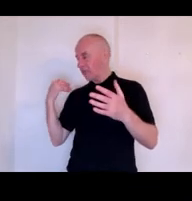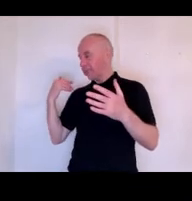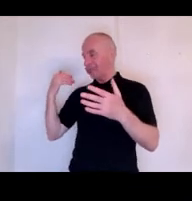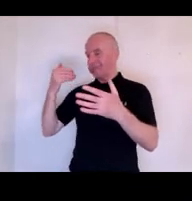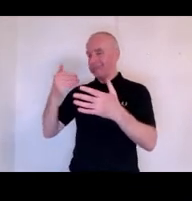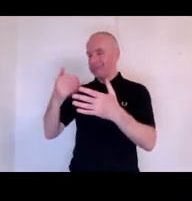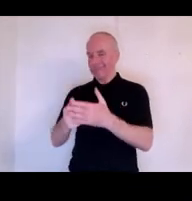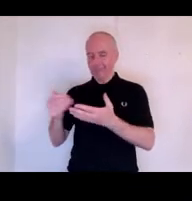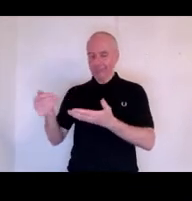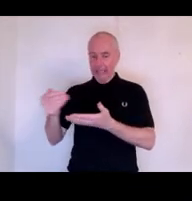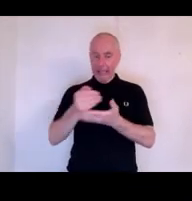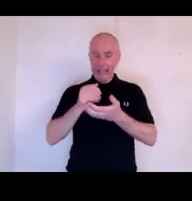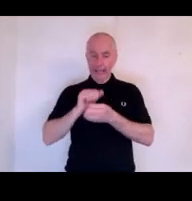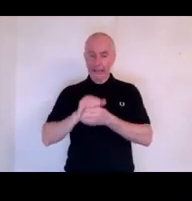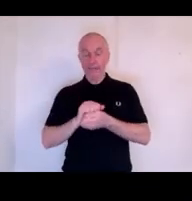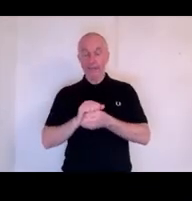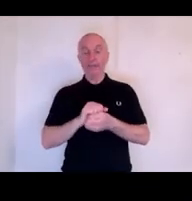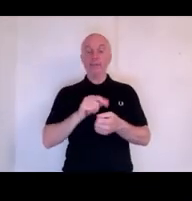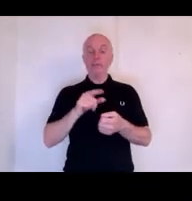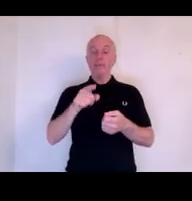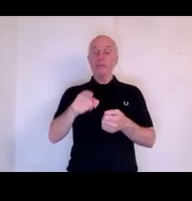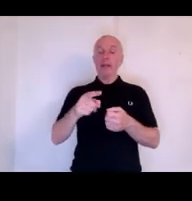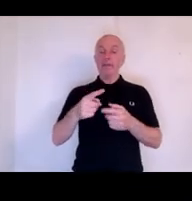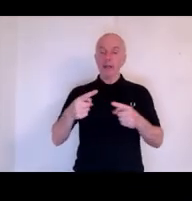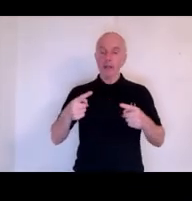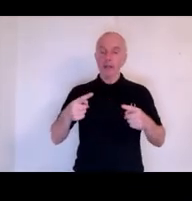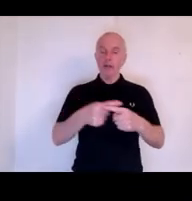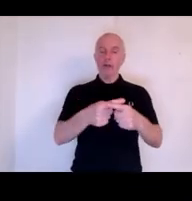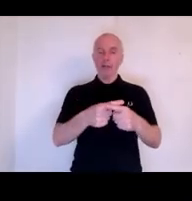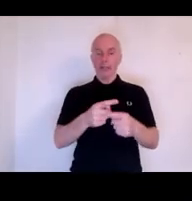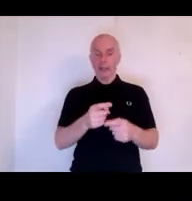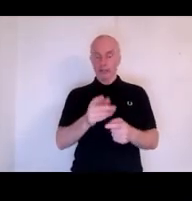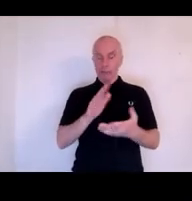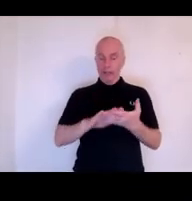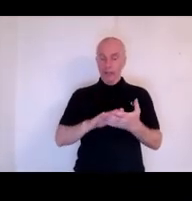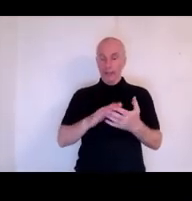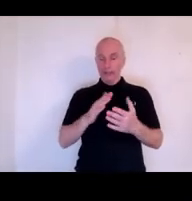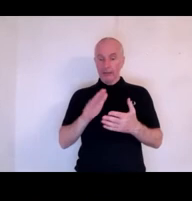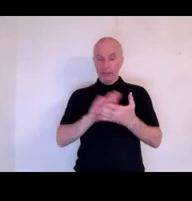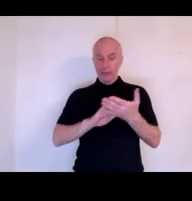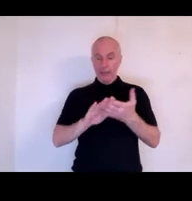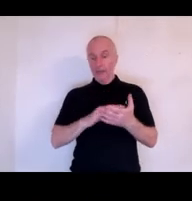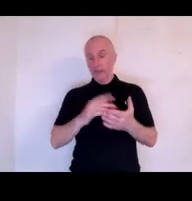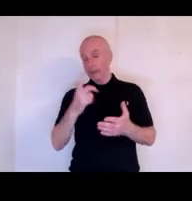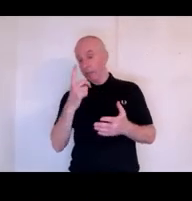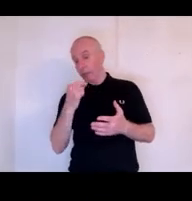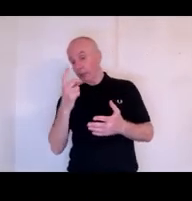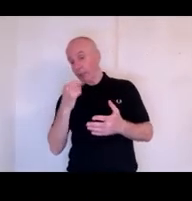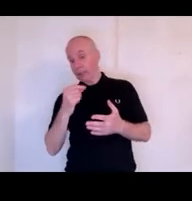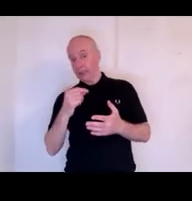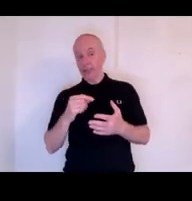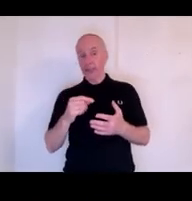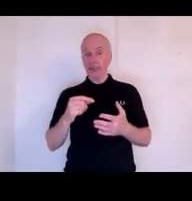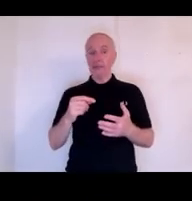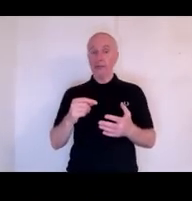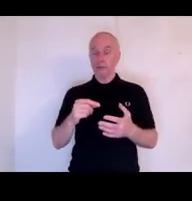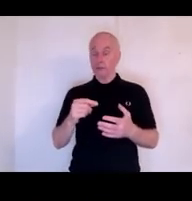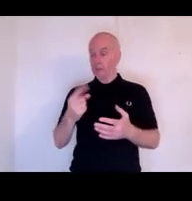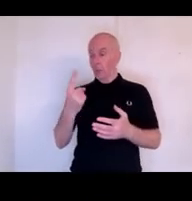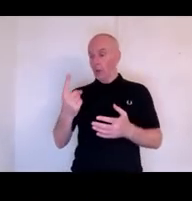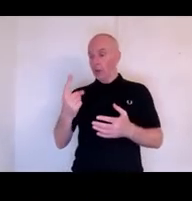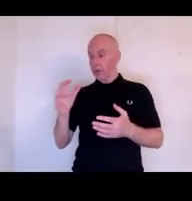are focused on what are called cross sections. And the cross section is the direct probability that an incoming particle,